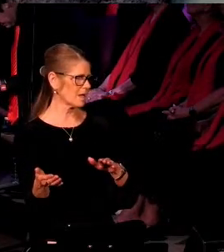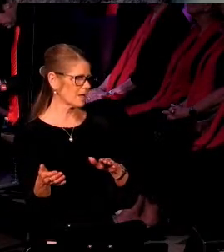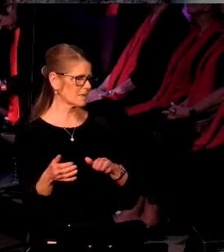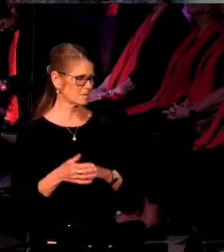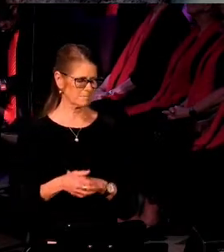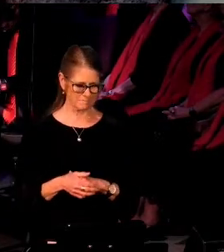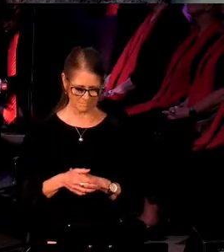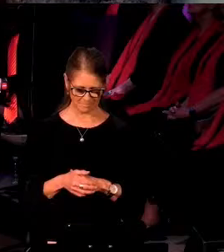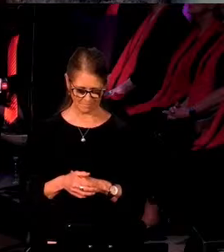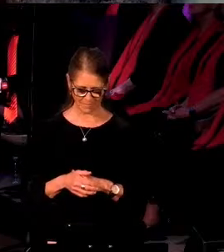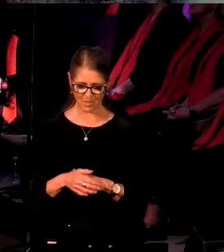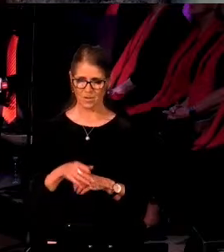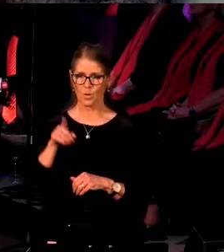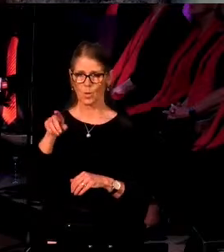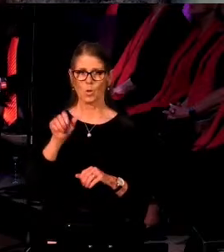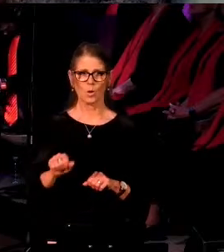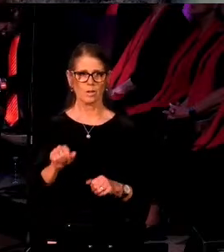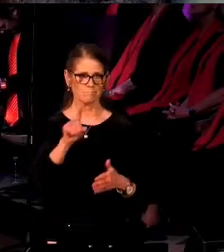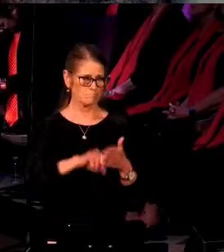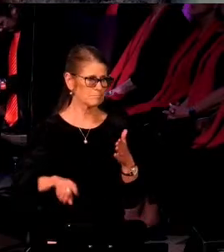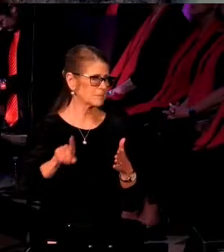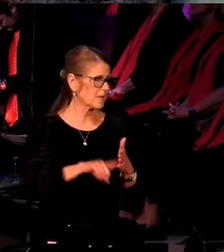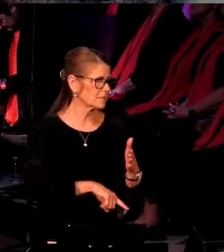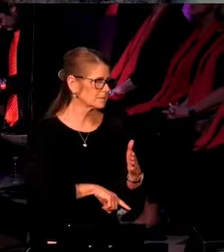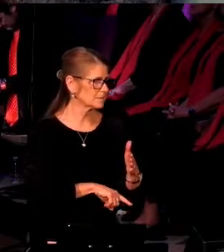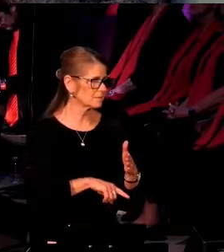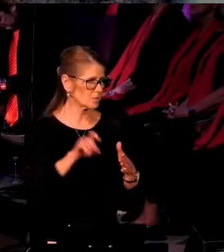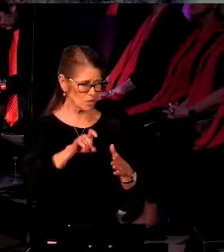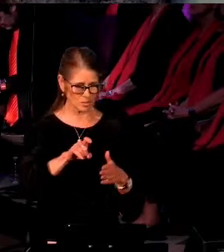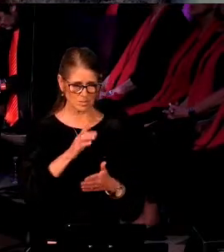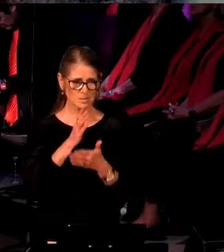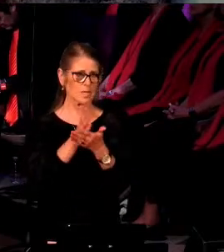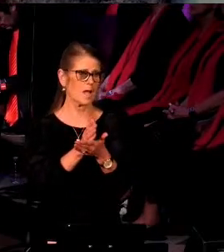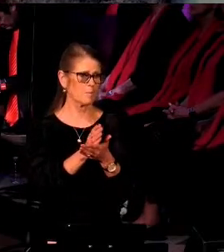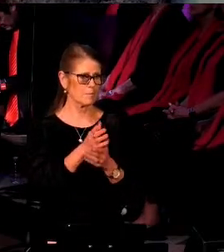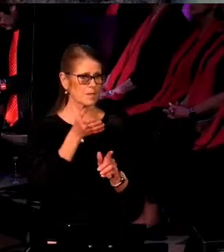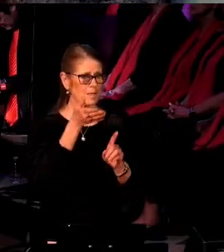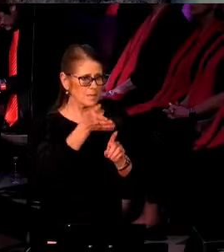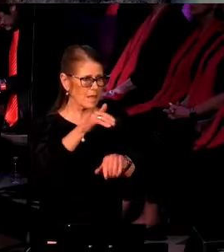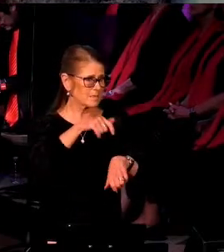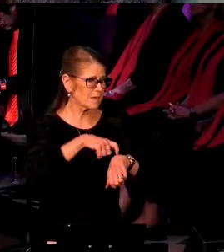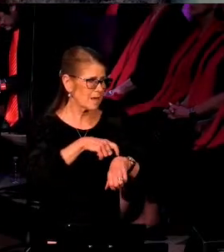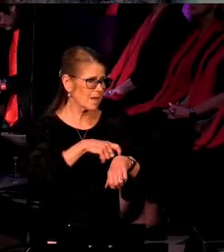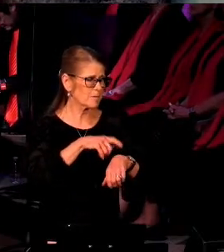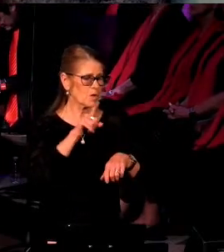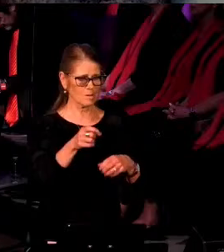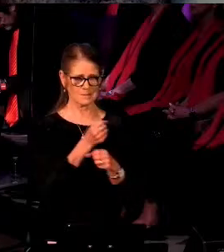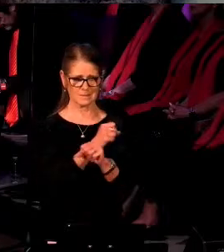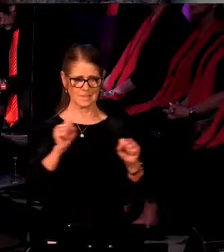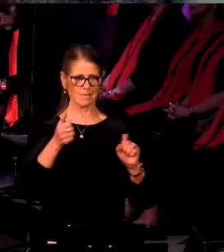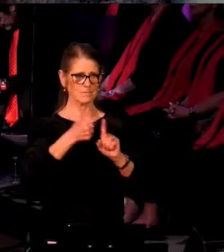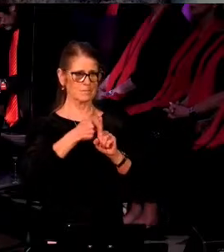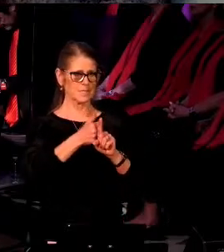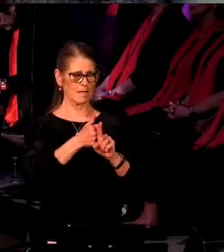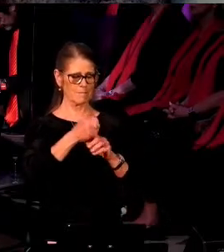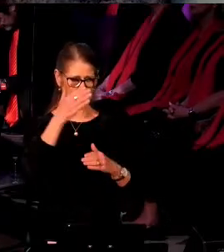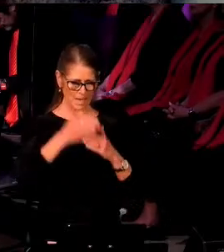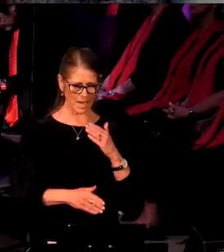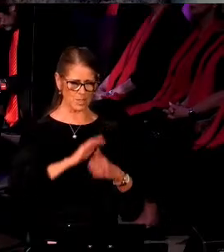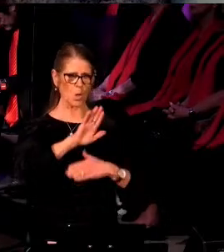He could have called it off. Right then and there, he could have saved himself and ended all his pain and